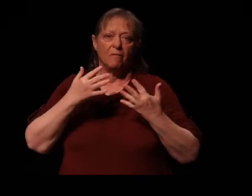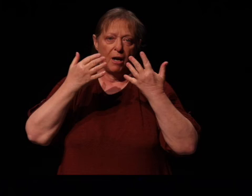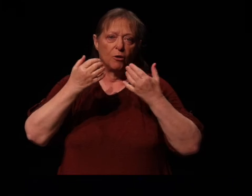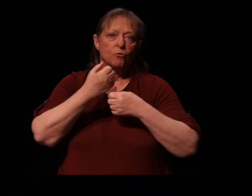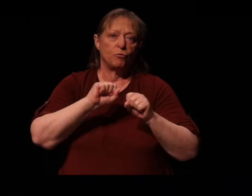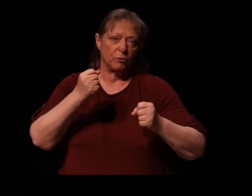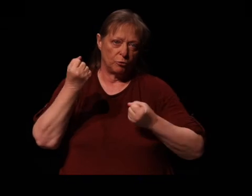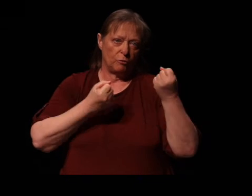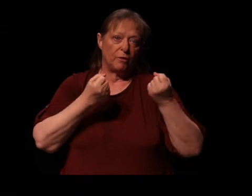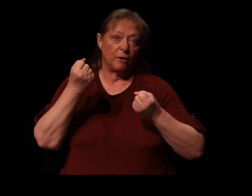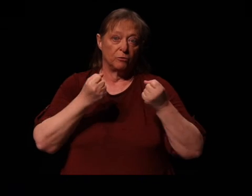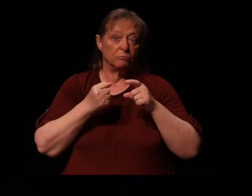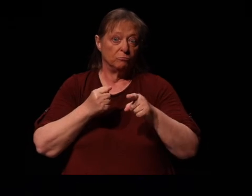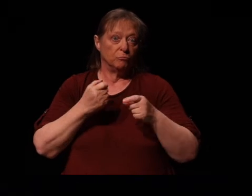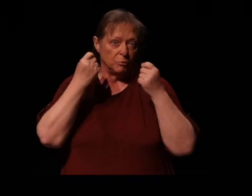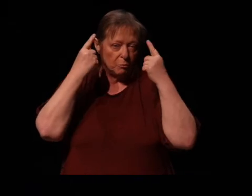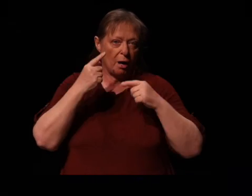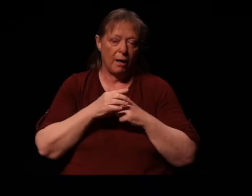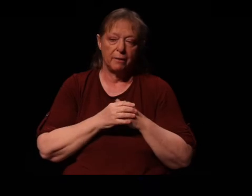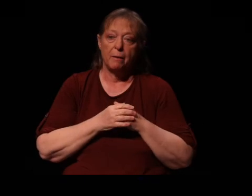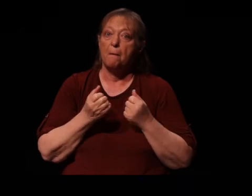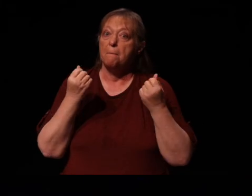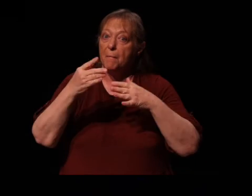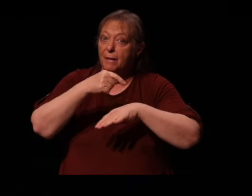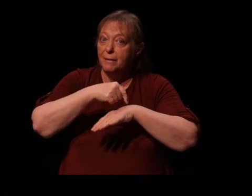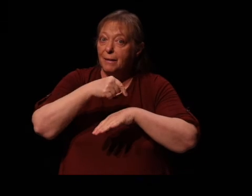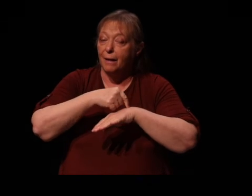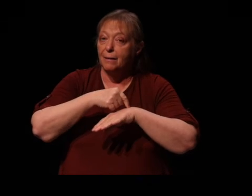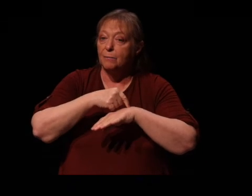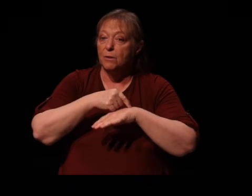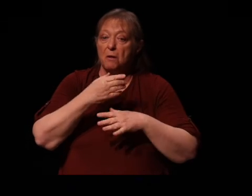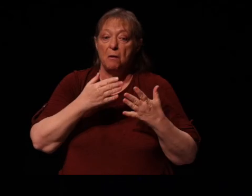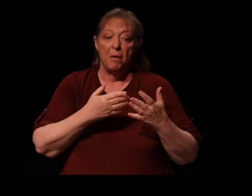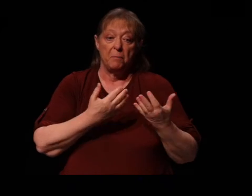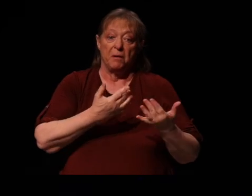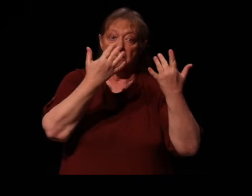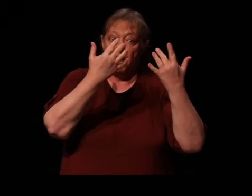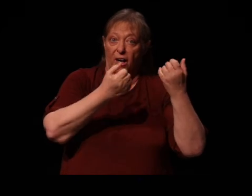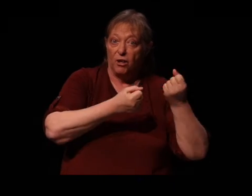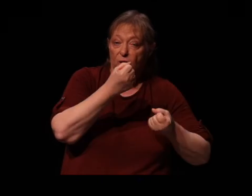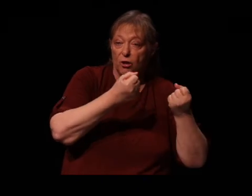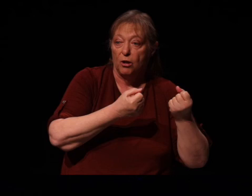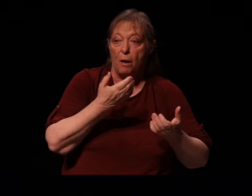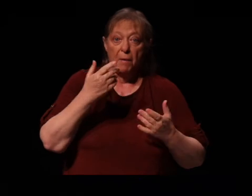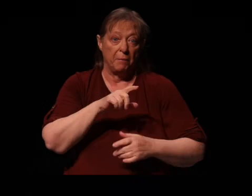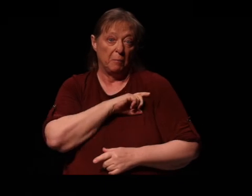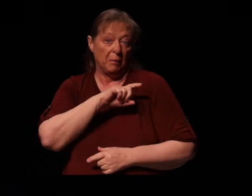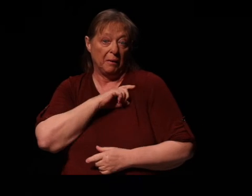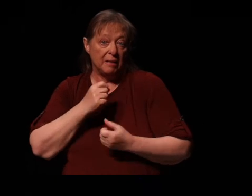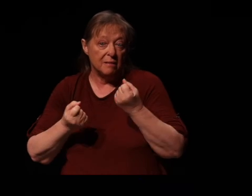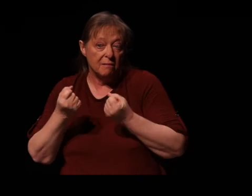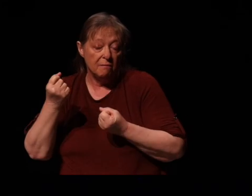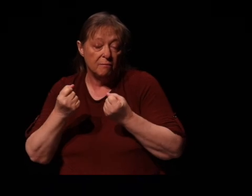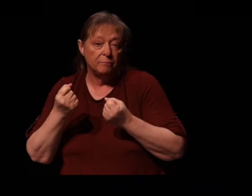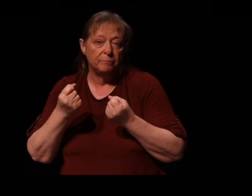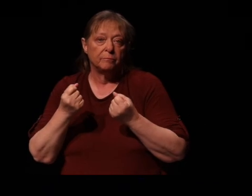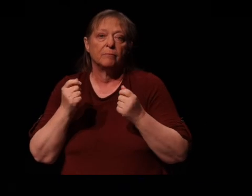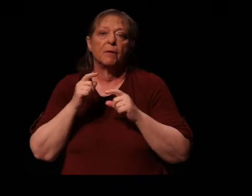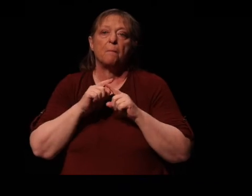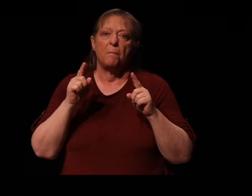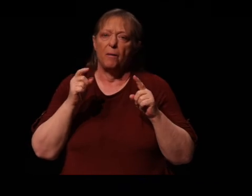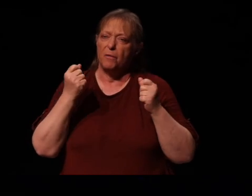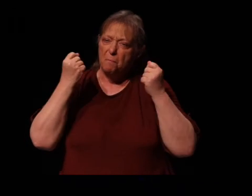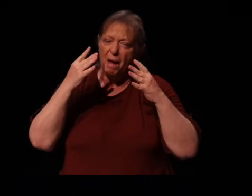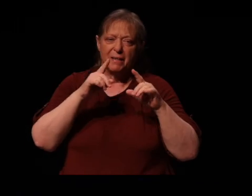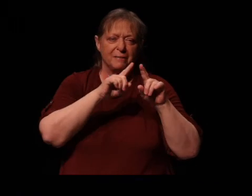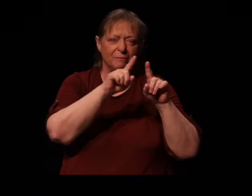rescue vehicles, you'd really be surprised. A lot of times it may be a fire vehicle or it may be a police vehicle, but there